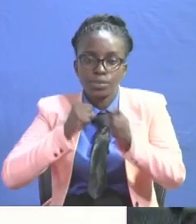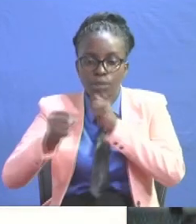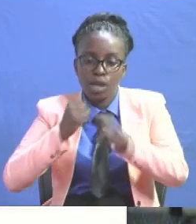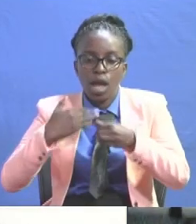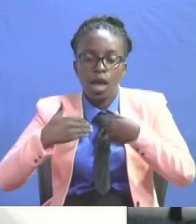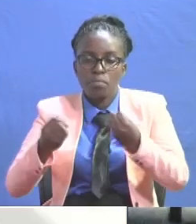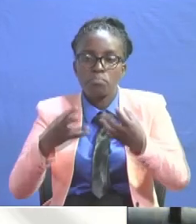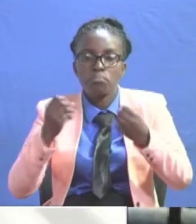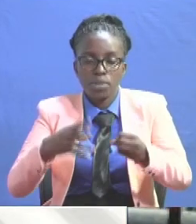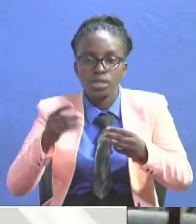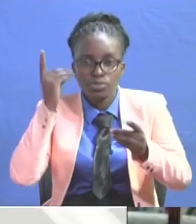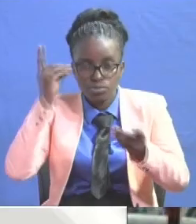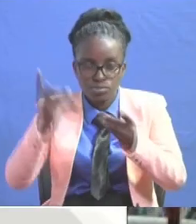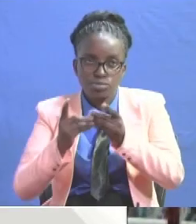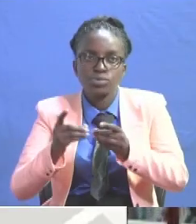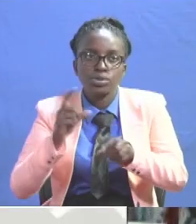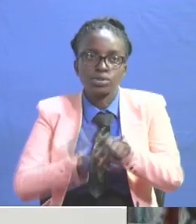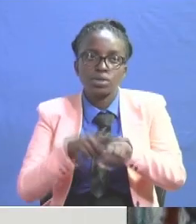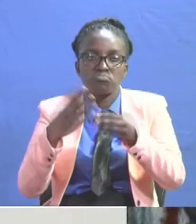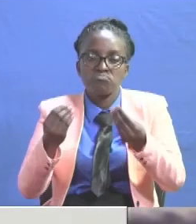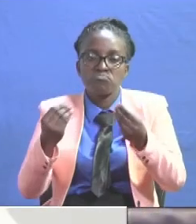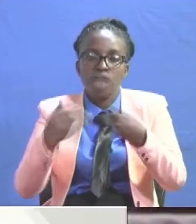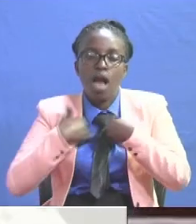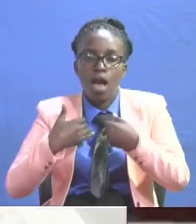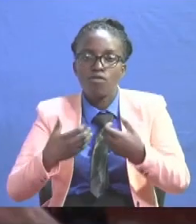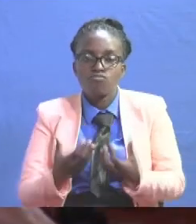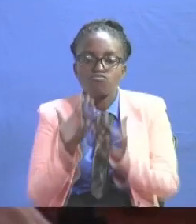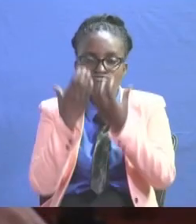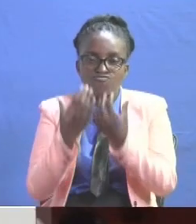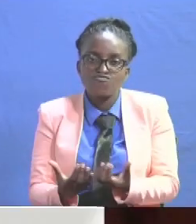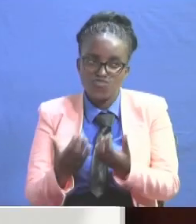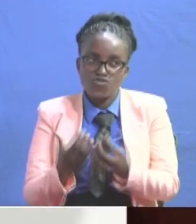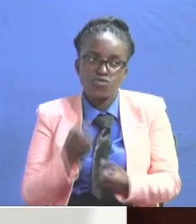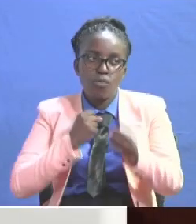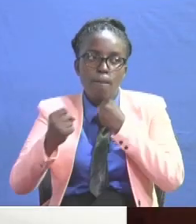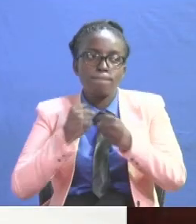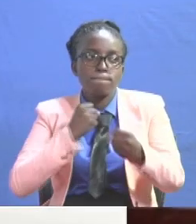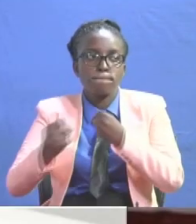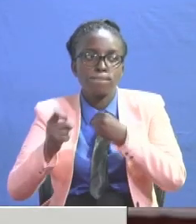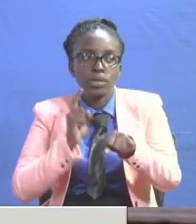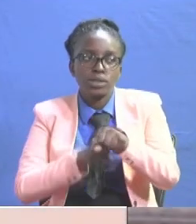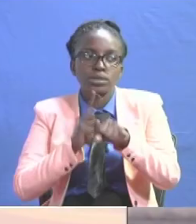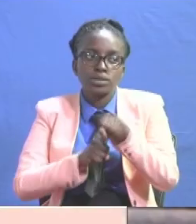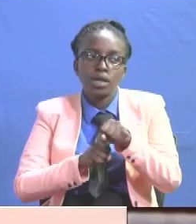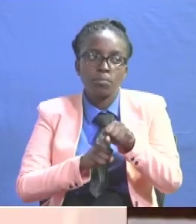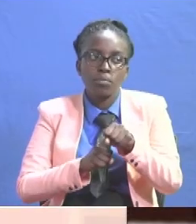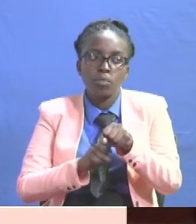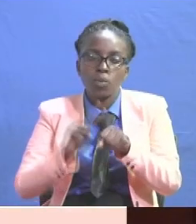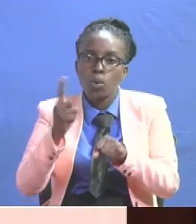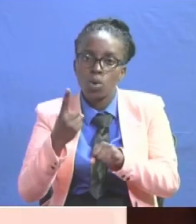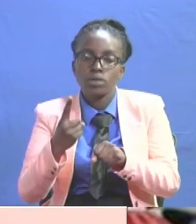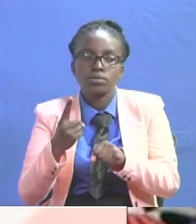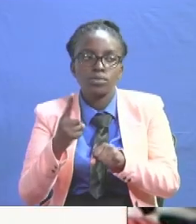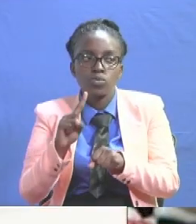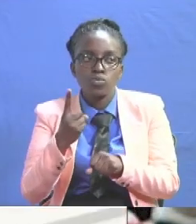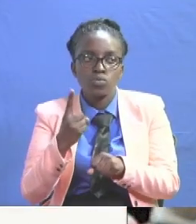the light heavyweight division, using his heavyweight punches to dominate and disorient his opponent, as Shaffie